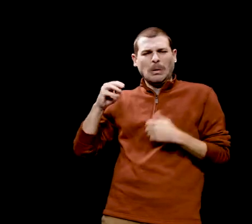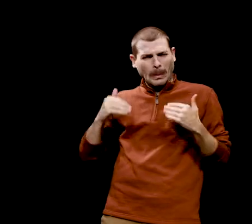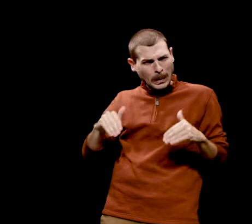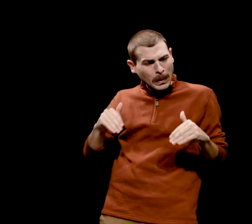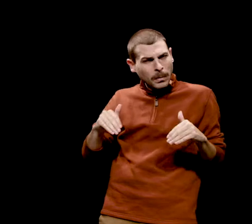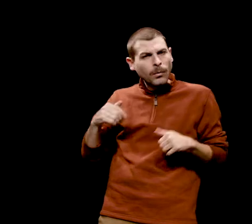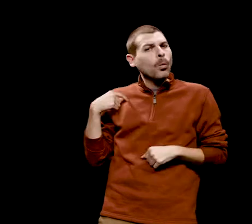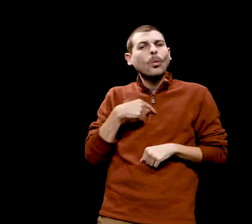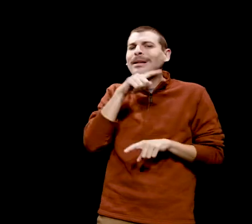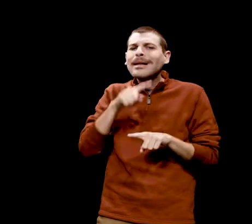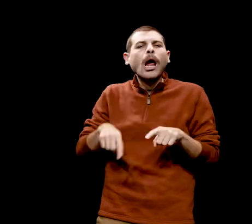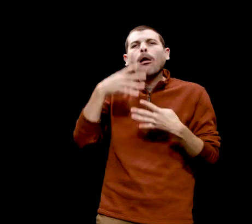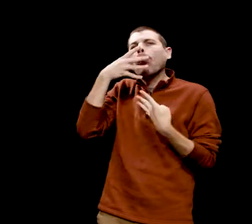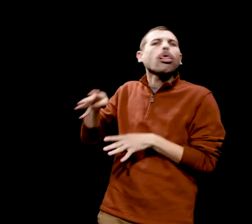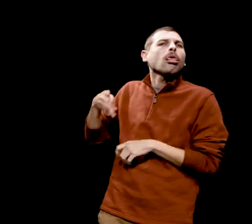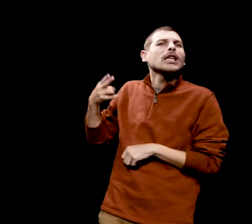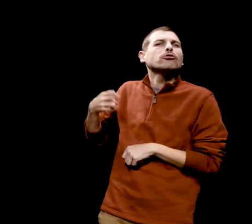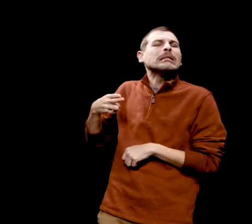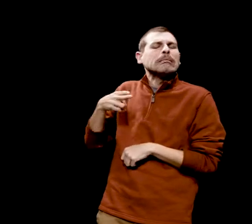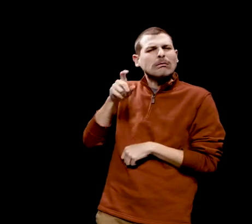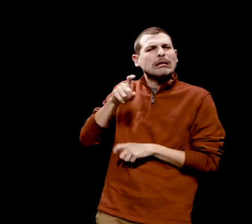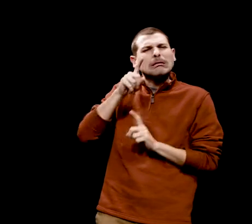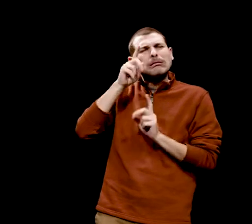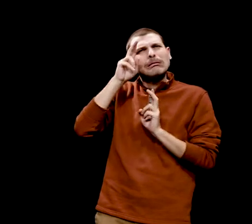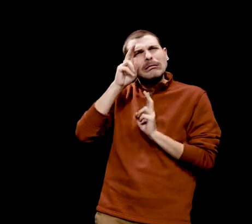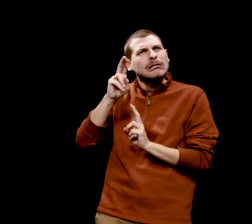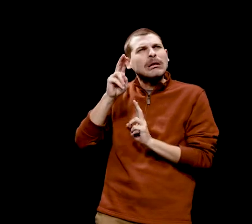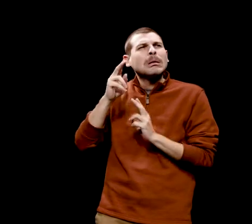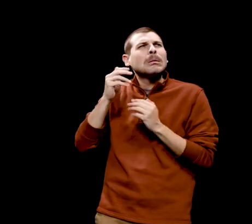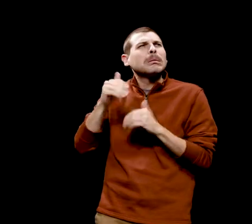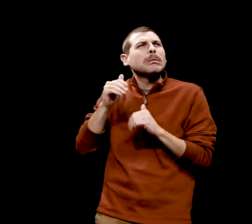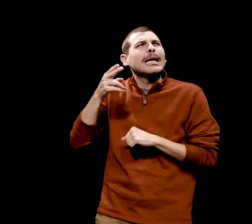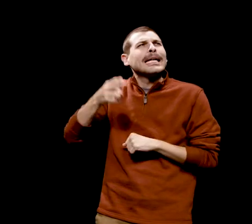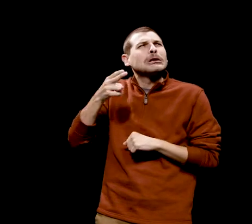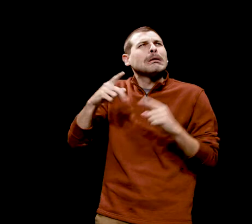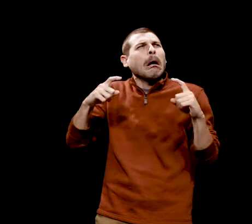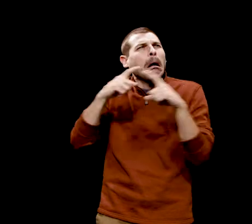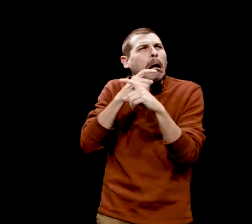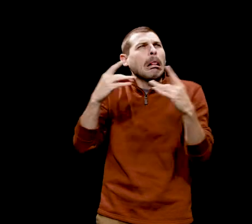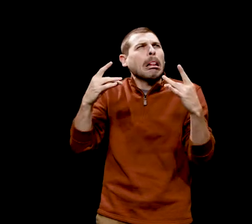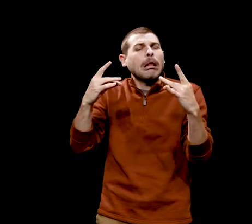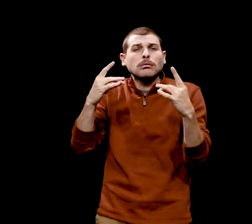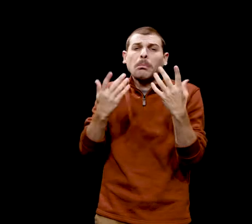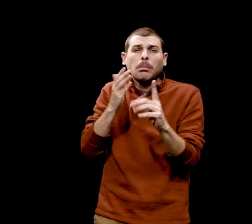us to this place. Let's each take a moment to reflect on our own journeys that brought us here today.